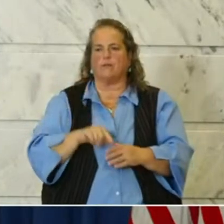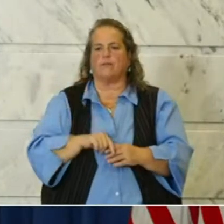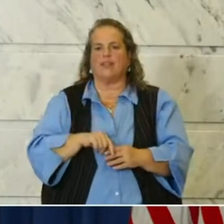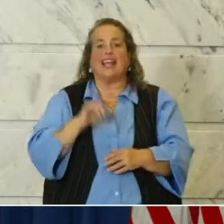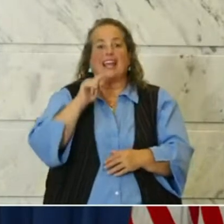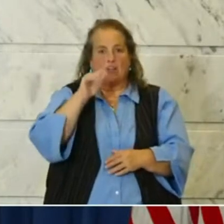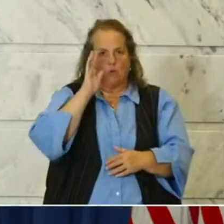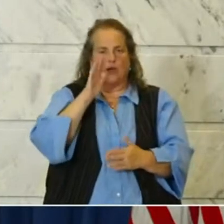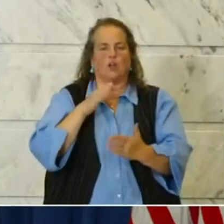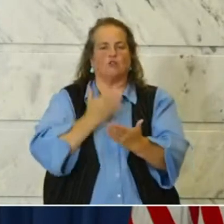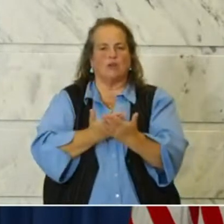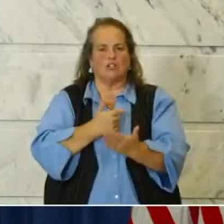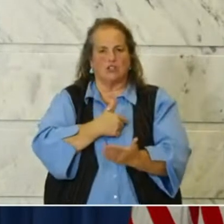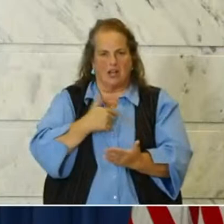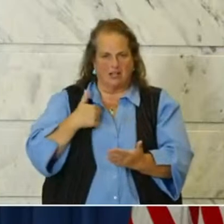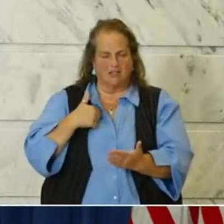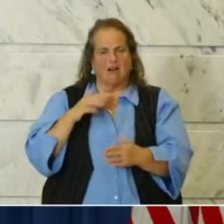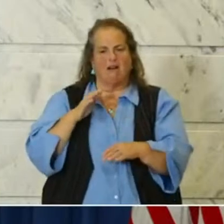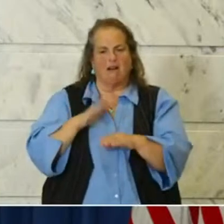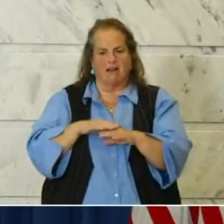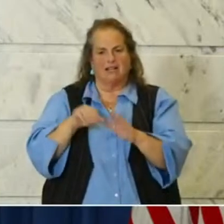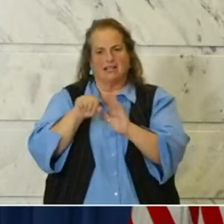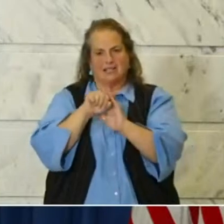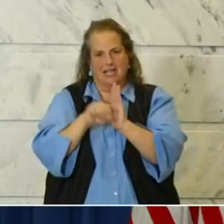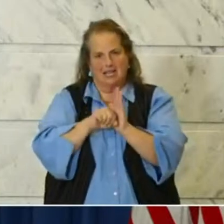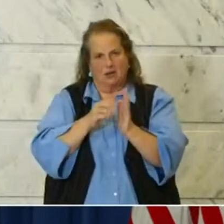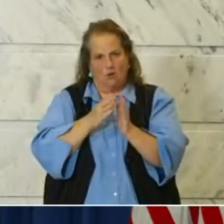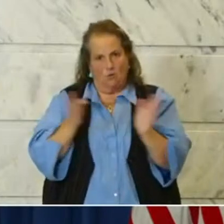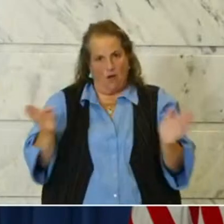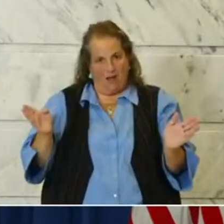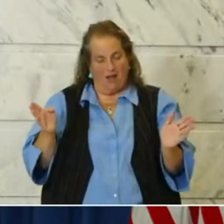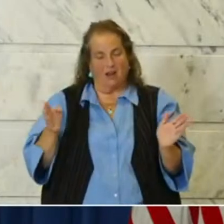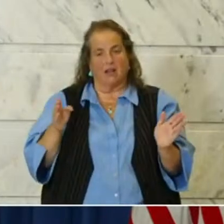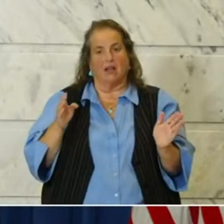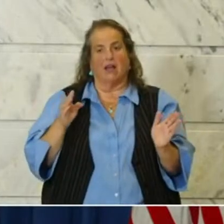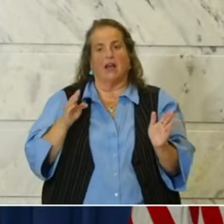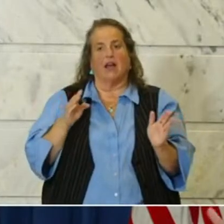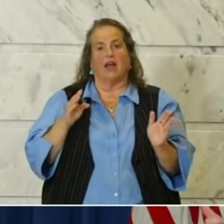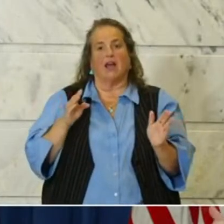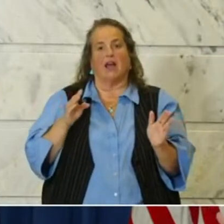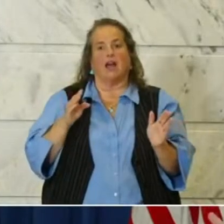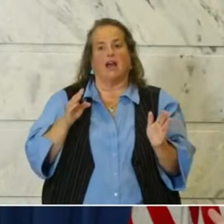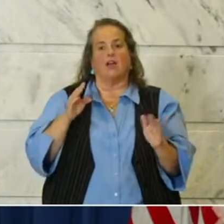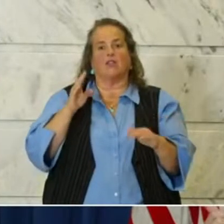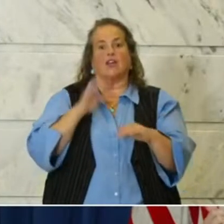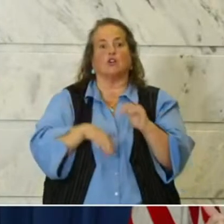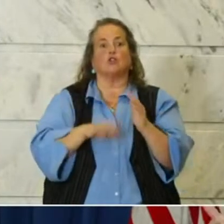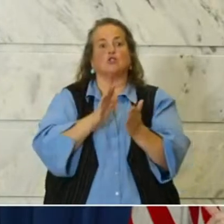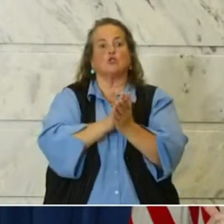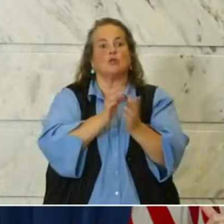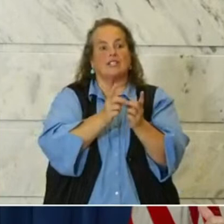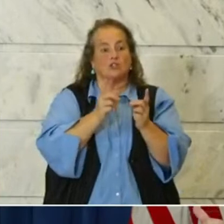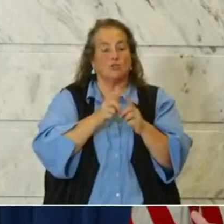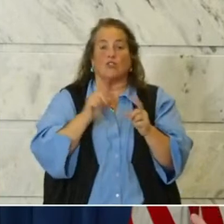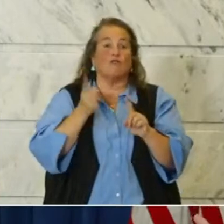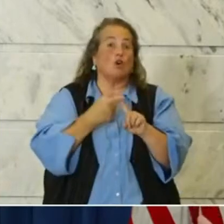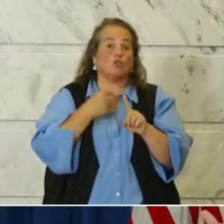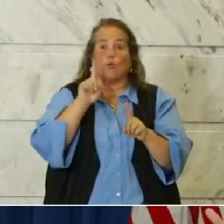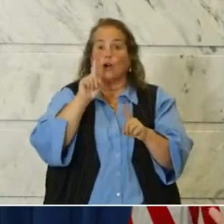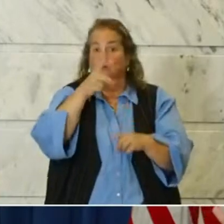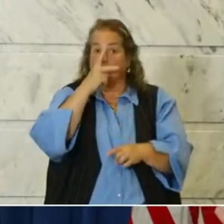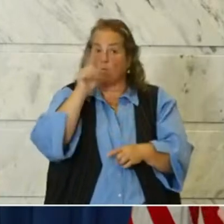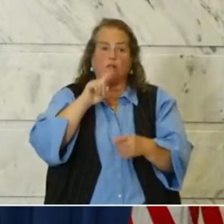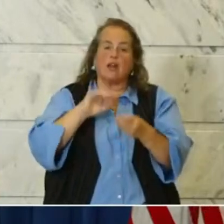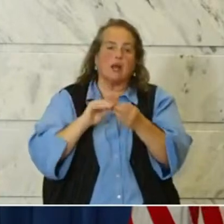It'll reach us on a statewide basis as opposed to individual school districts. Well, first of all, what we see where the numbers